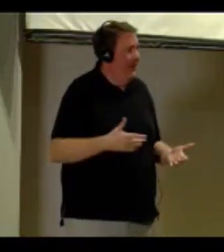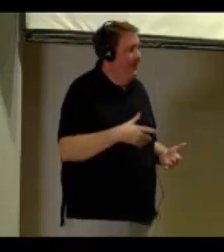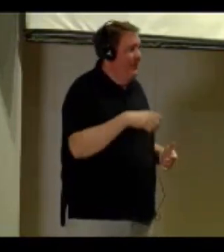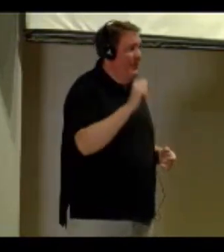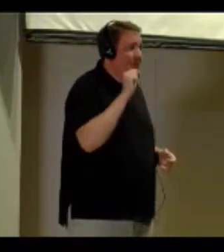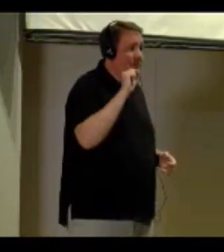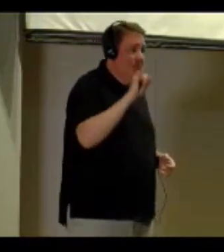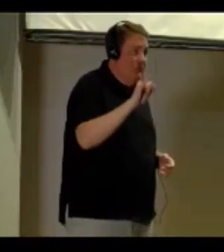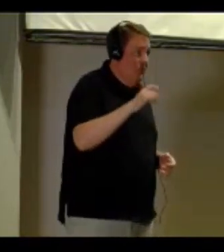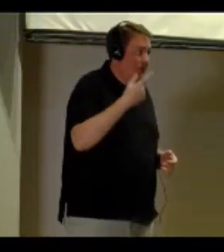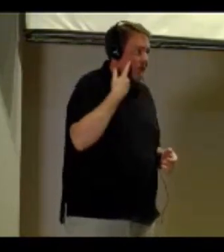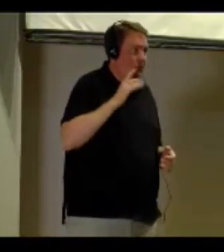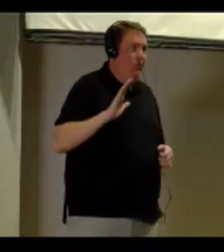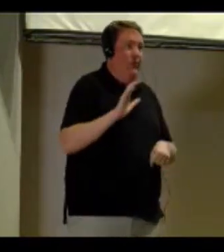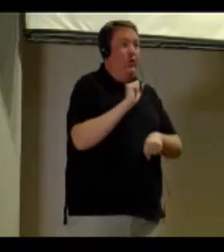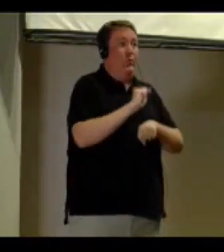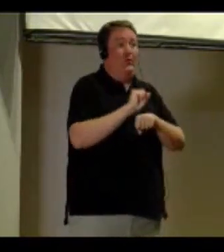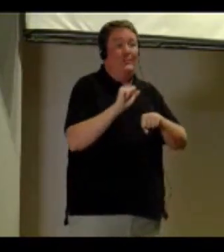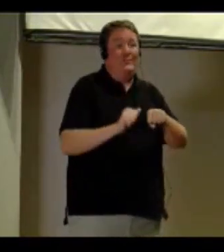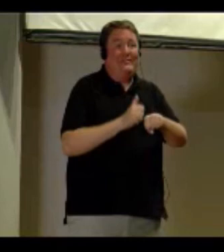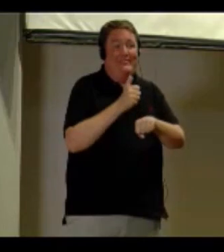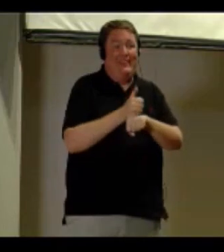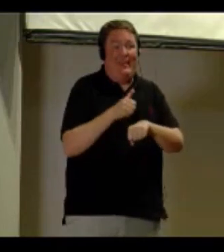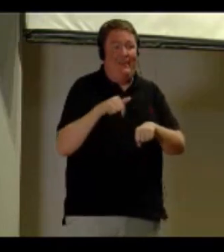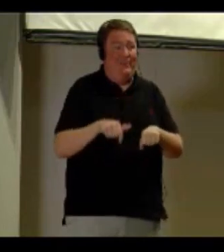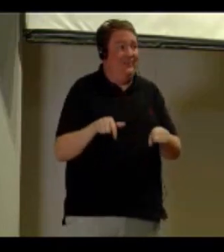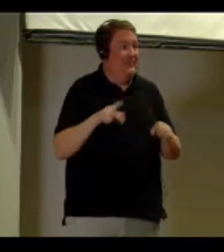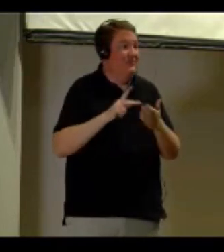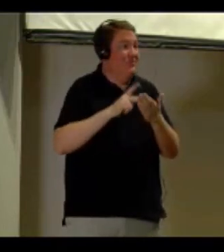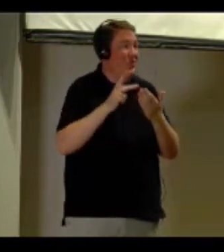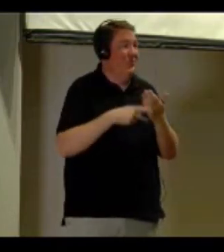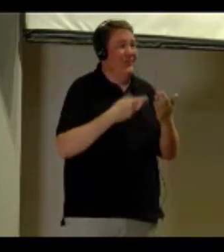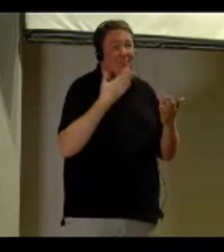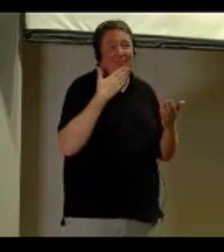work to make this program possible. Thank you so much.